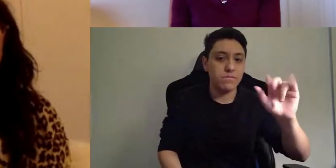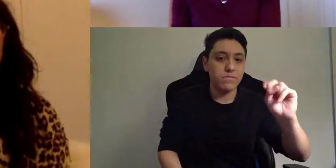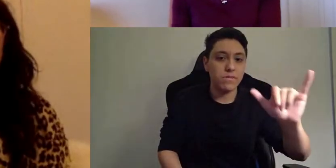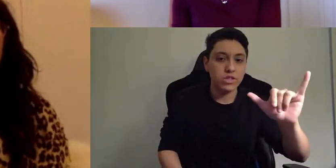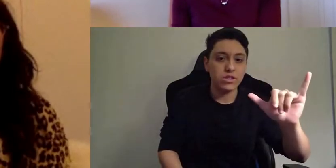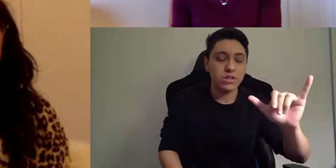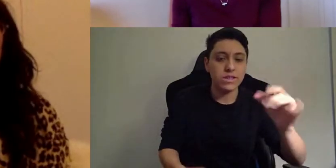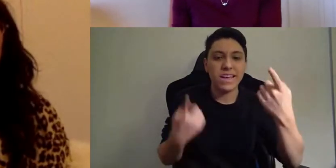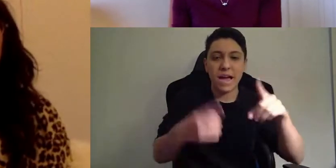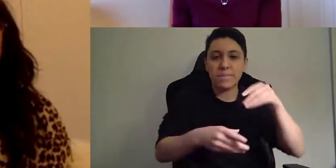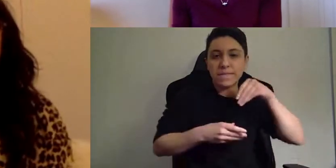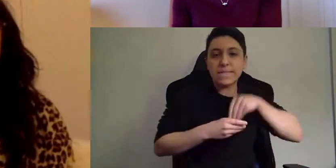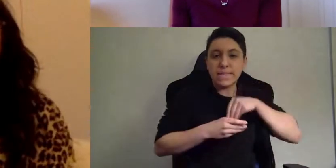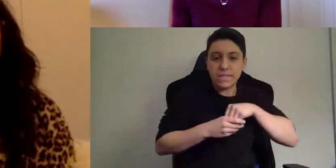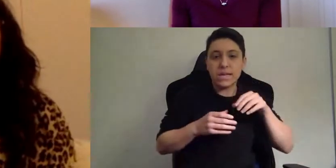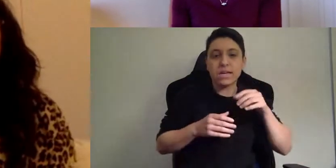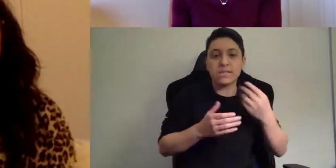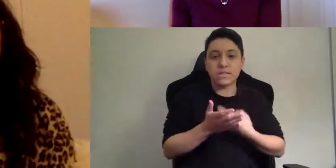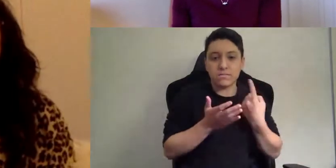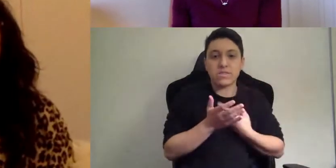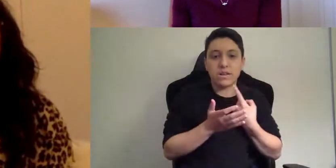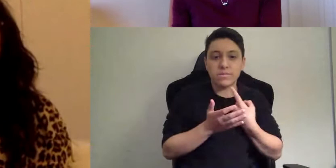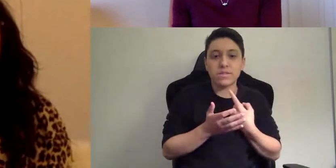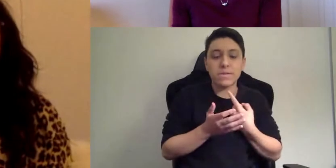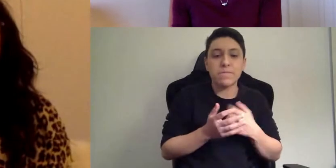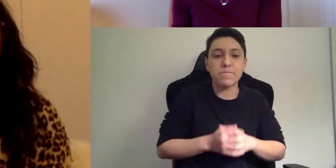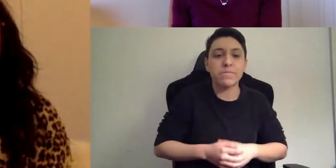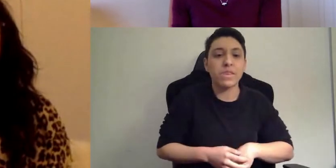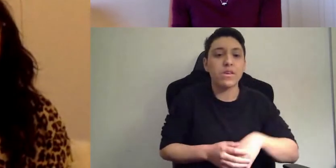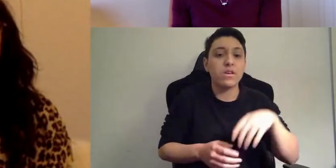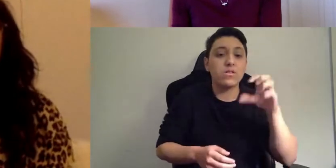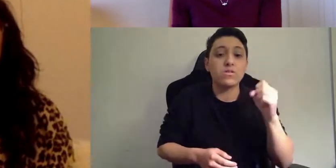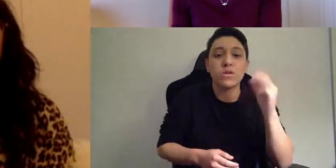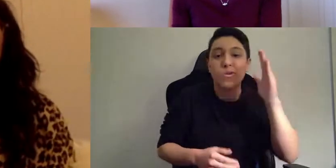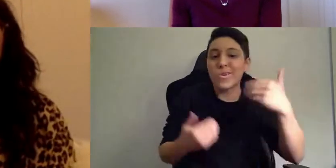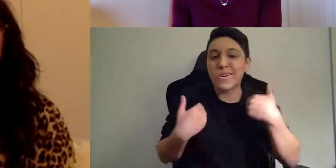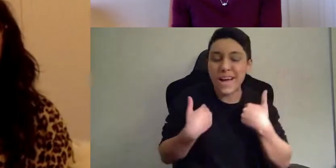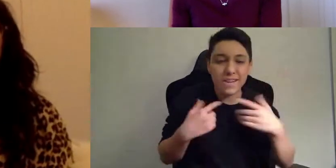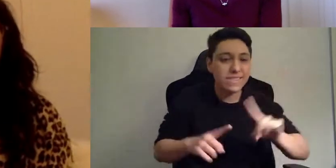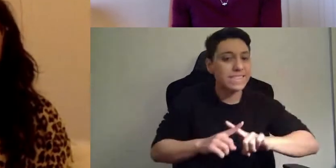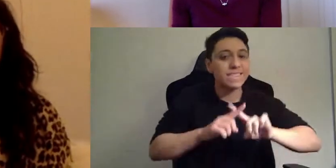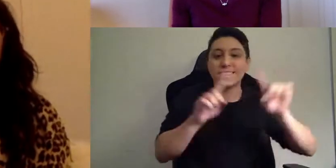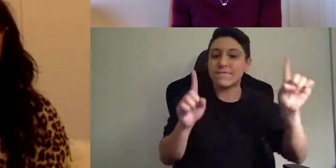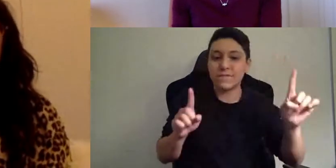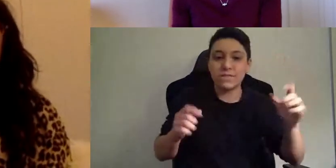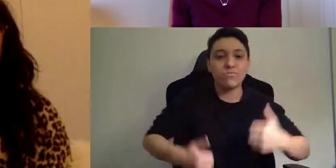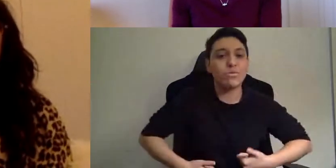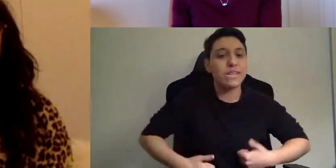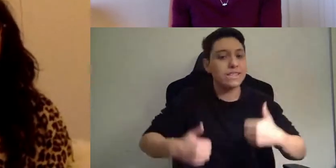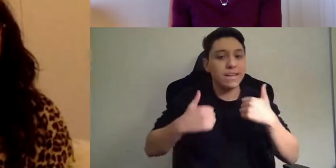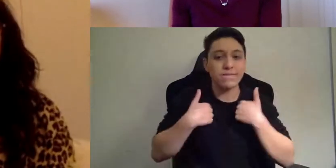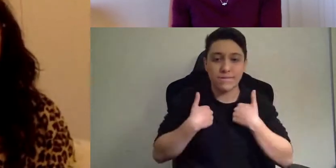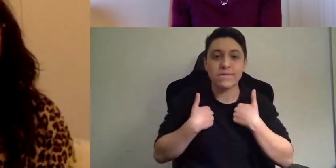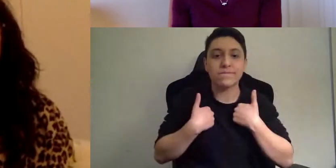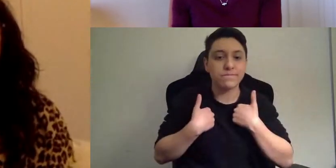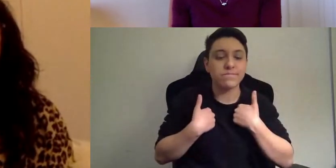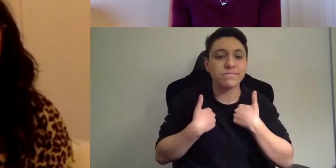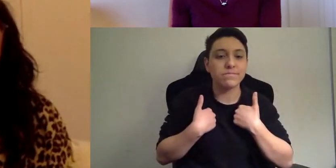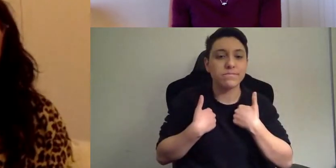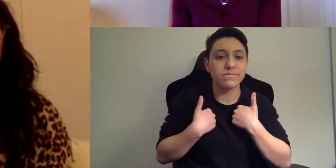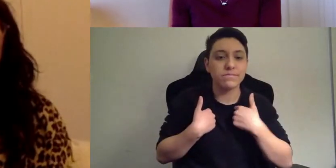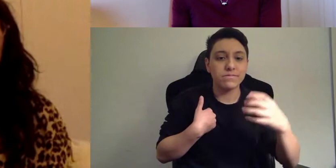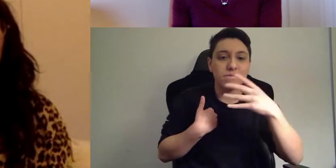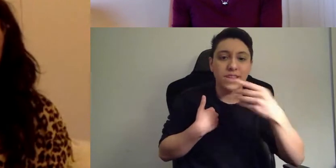these systems, right? And so there's just going to be a different lived reality, right? And a set